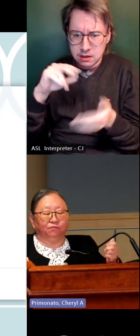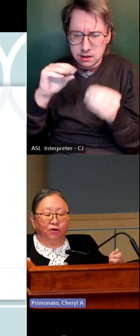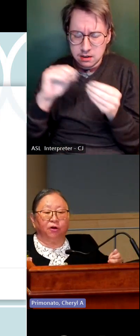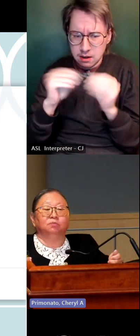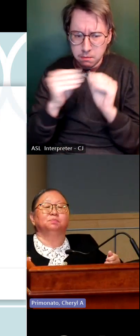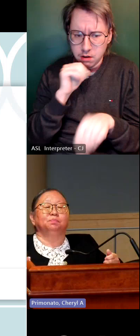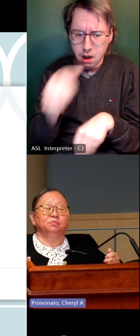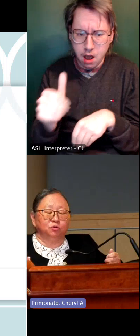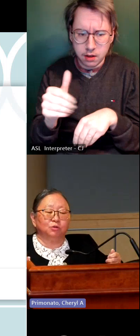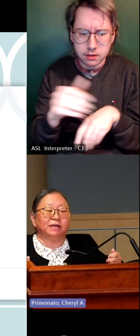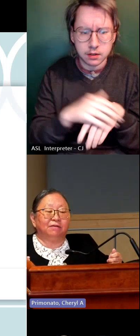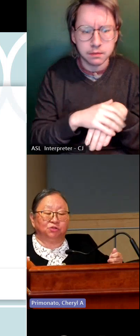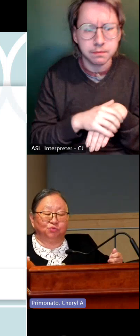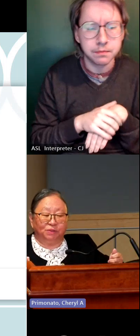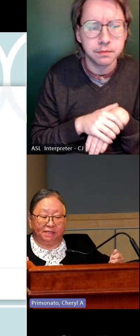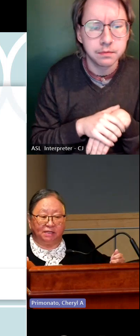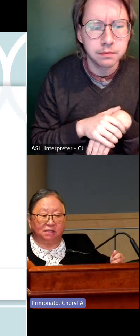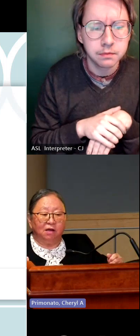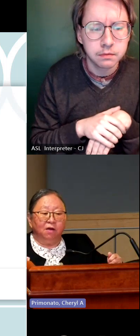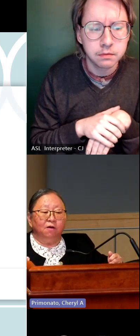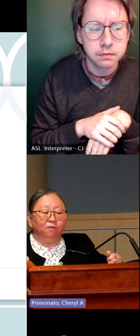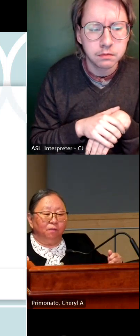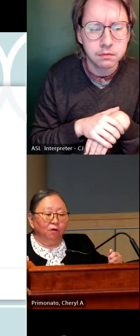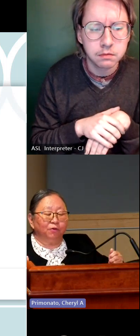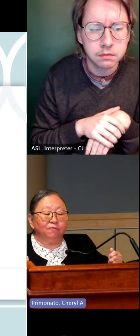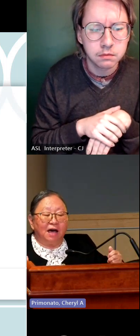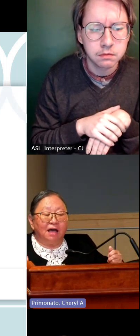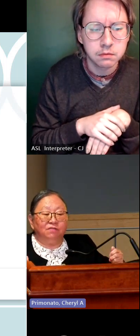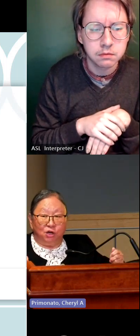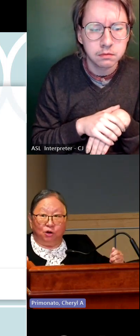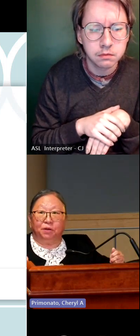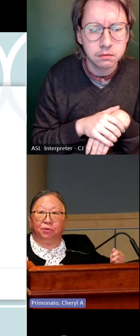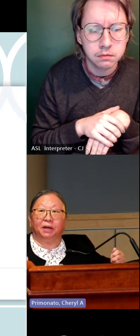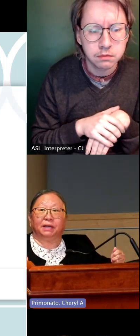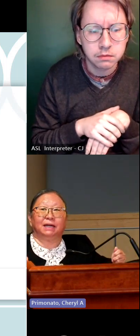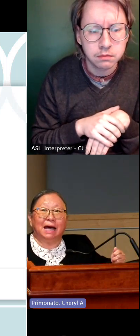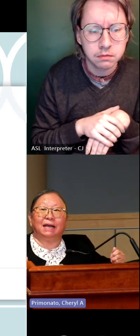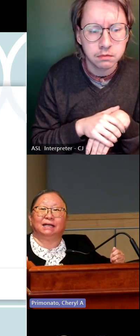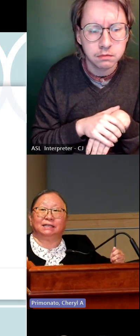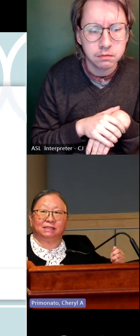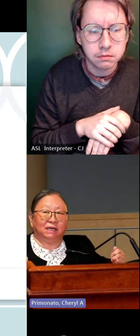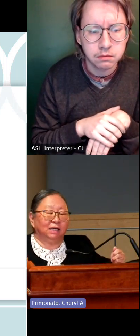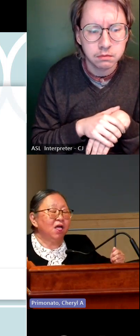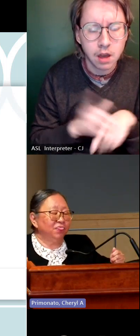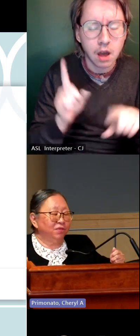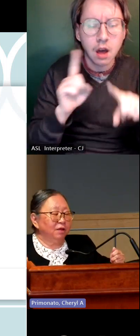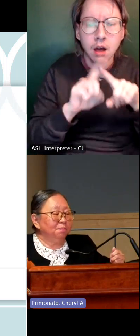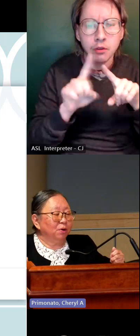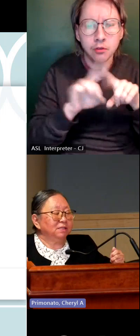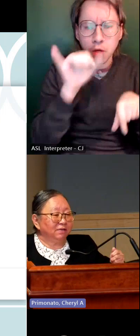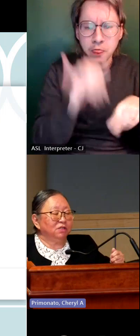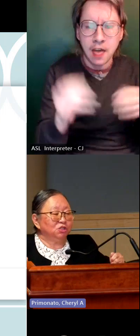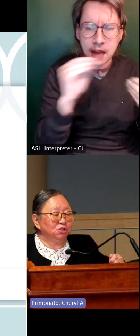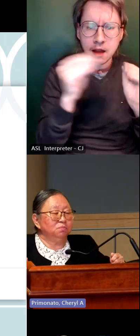applicant firm's gross average receipts over a 5-year period cannot exceed